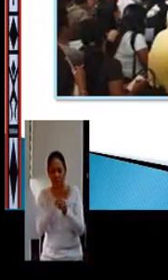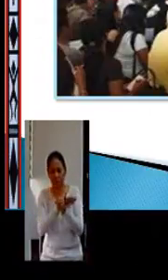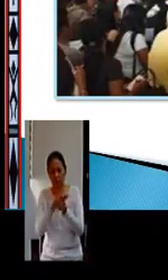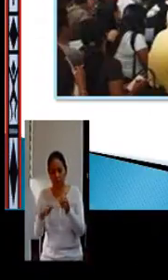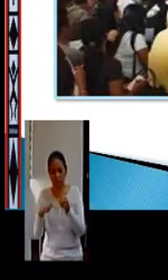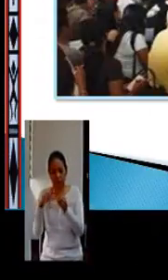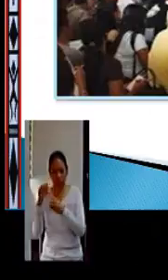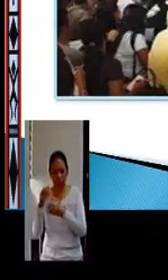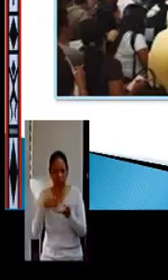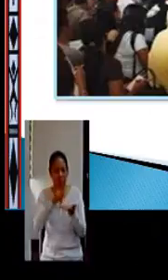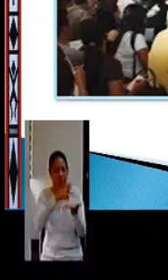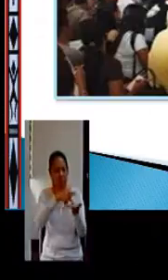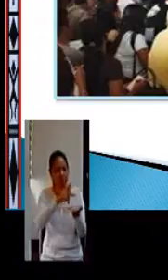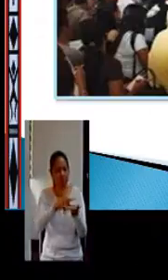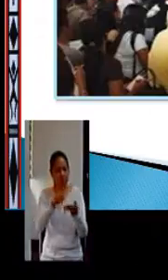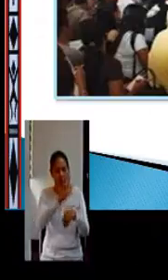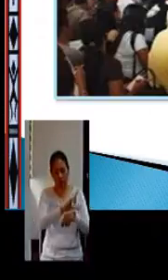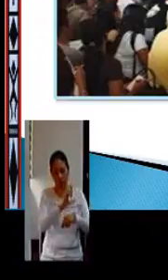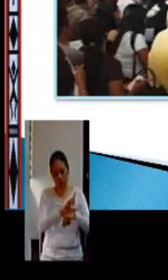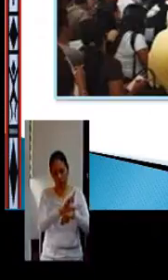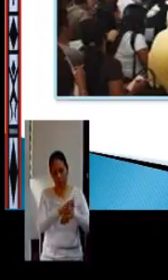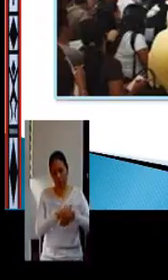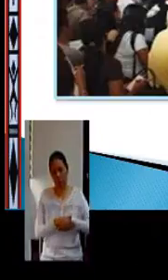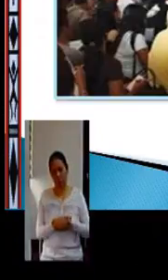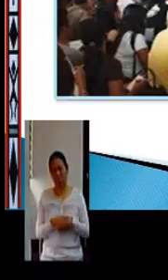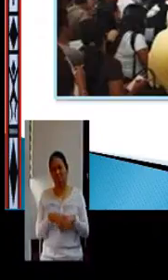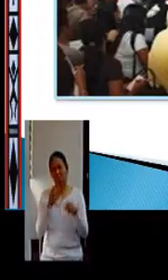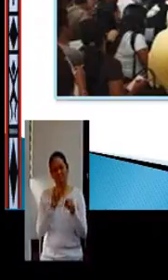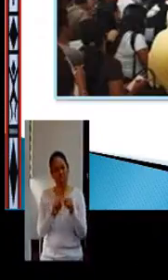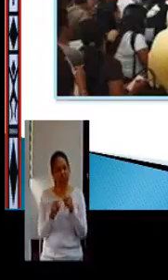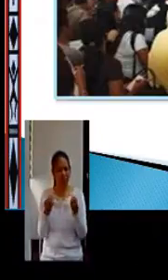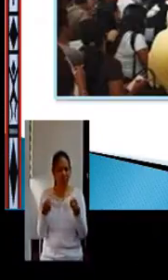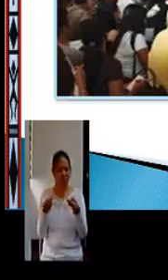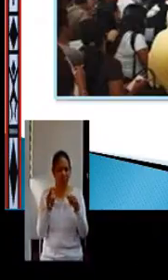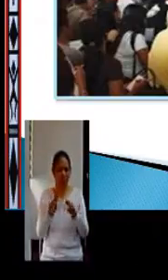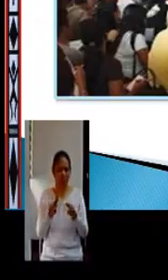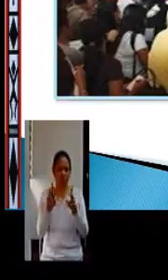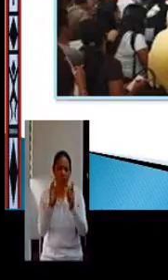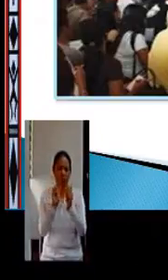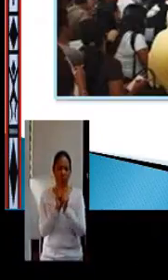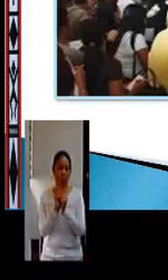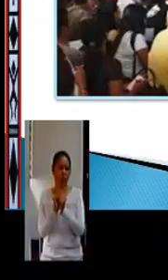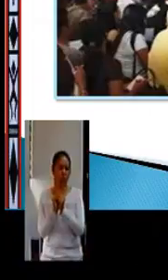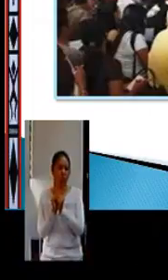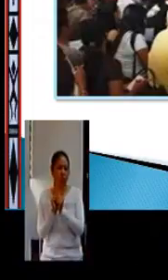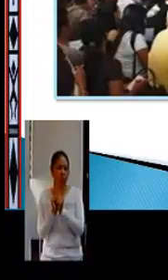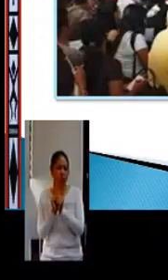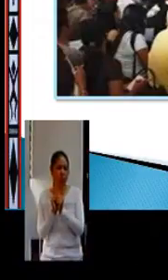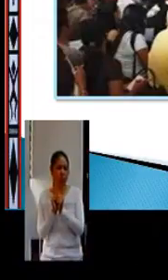binigay mo sa mga laborers. So the tendency is with those with those